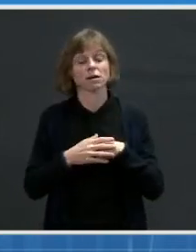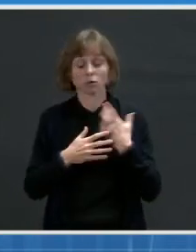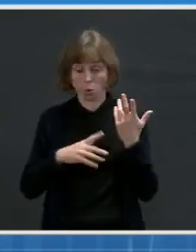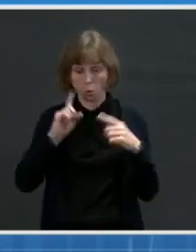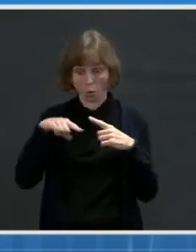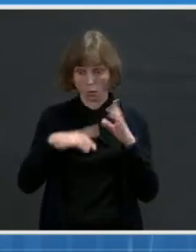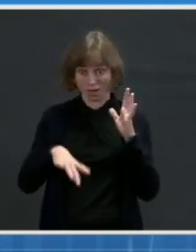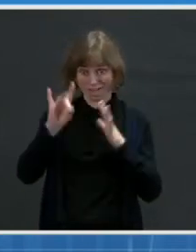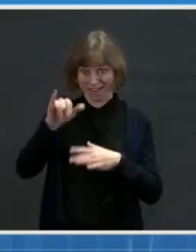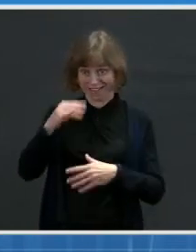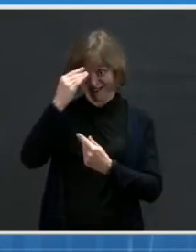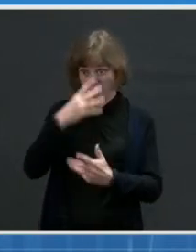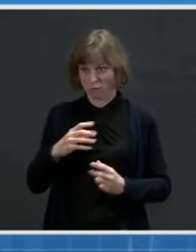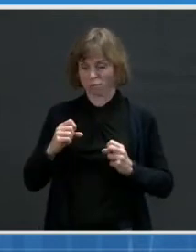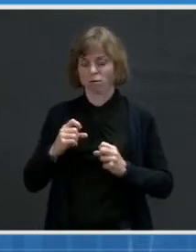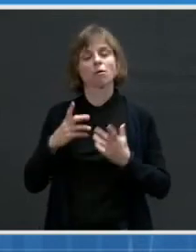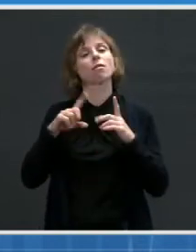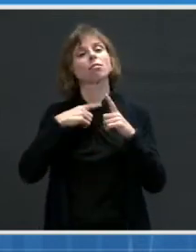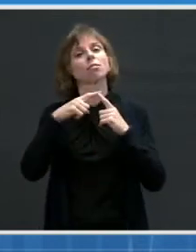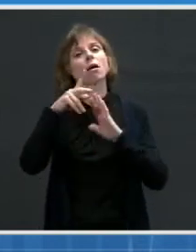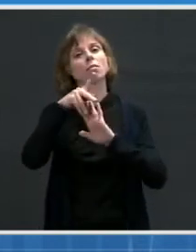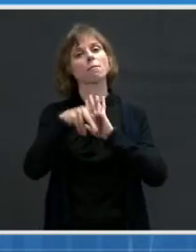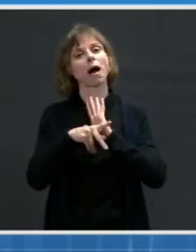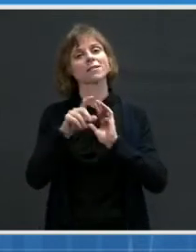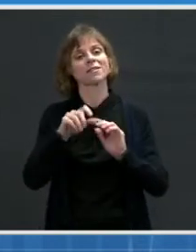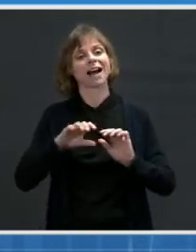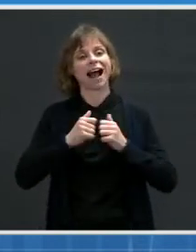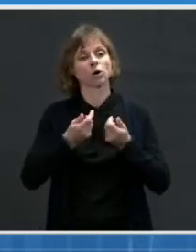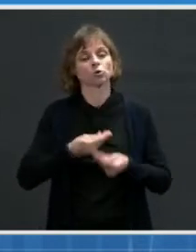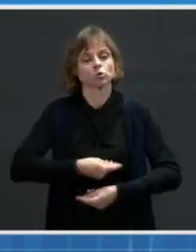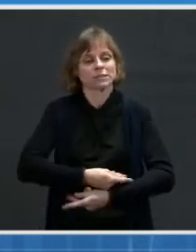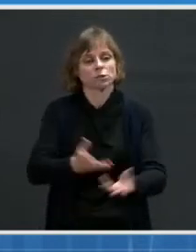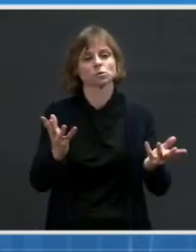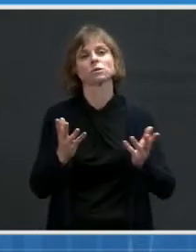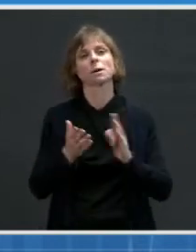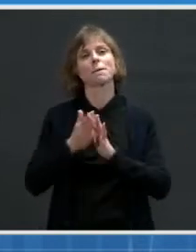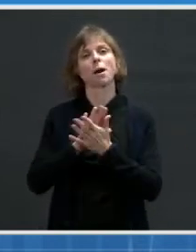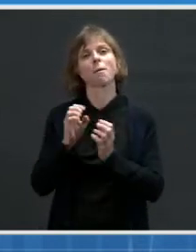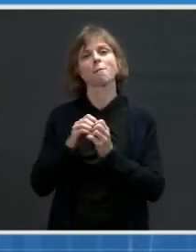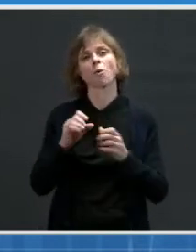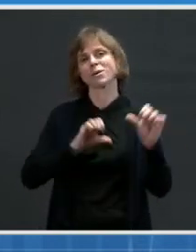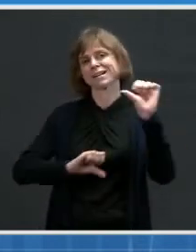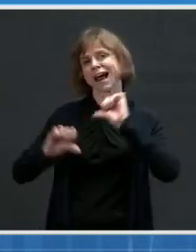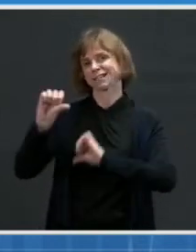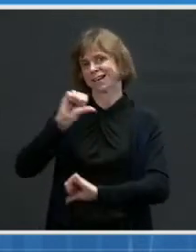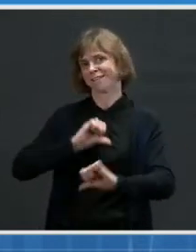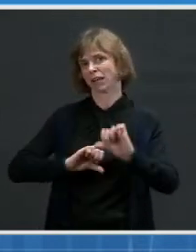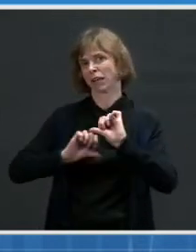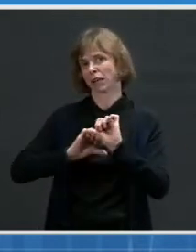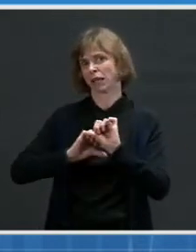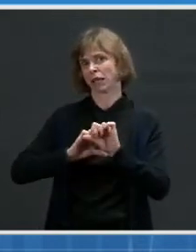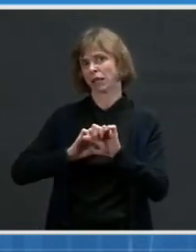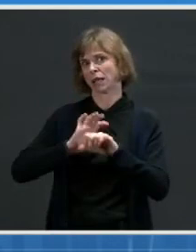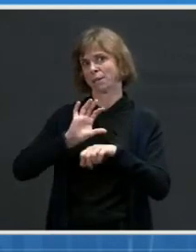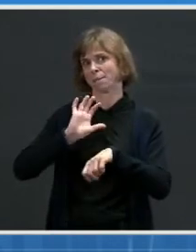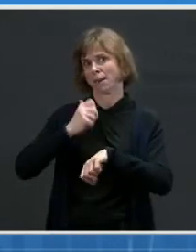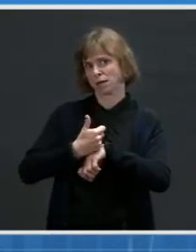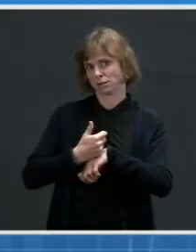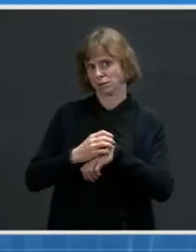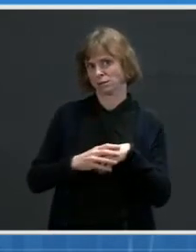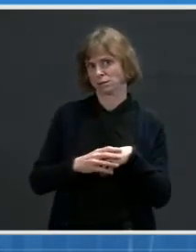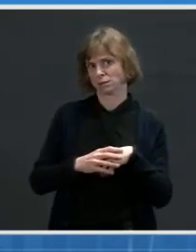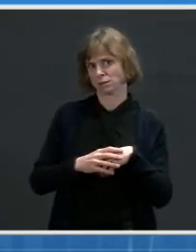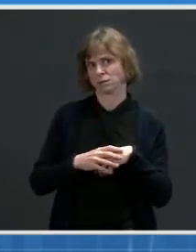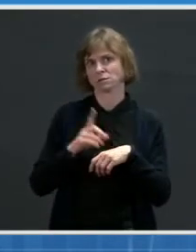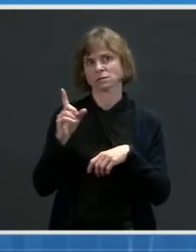the policy of the distribution would become much more scientifically based, as Andy has said. And then right on